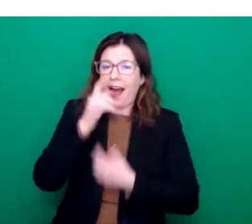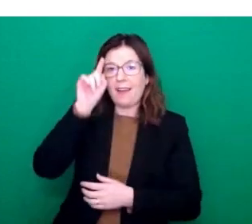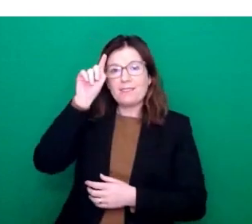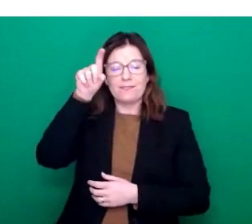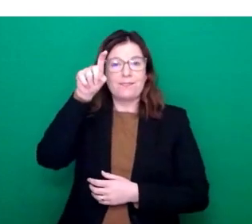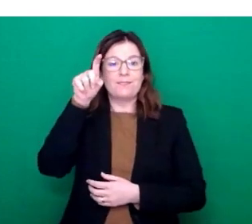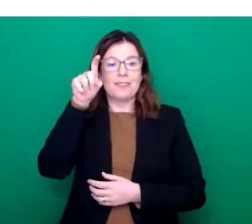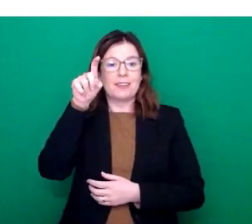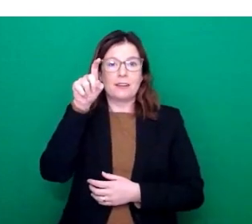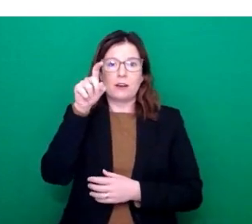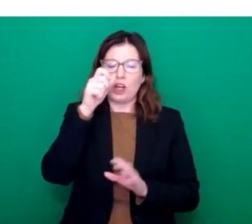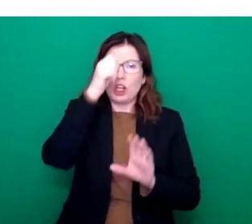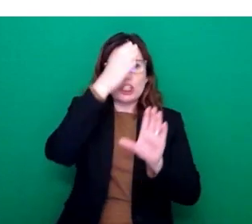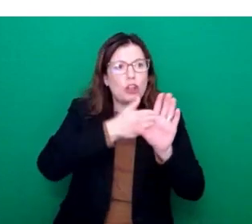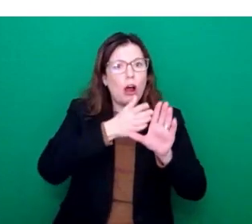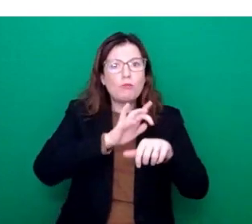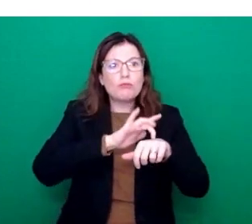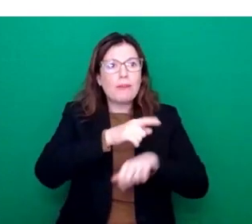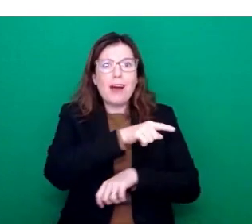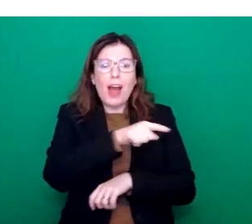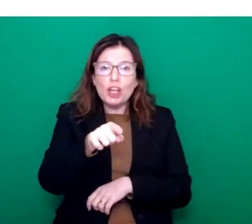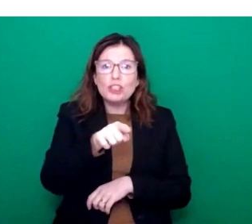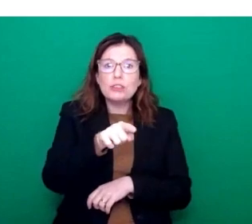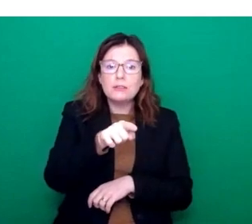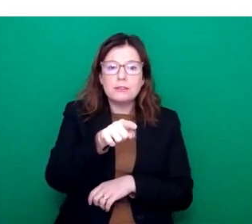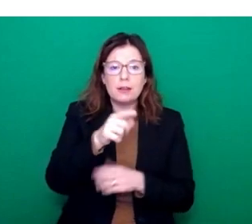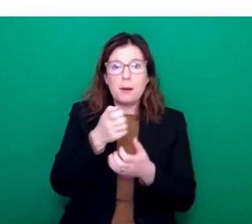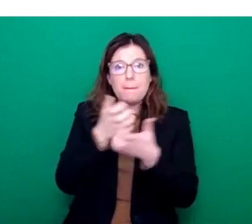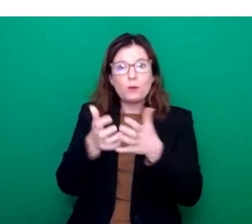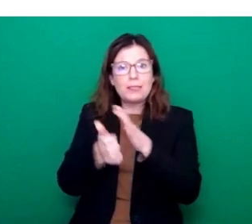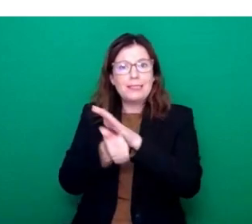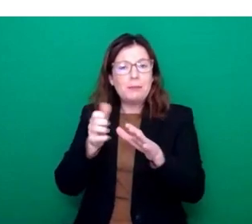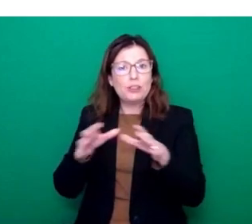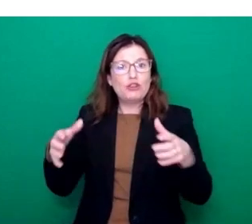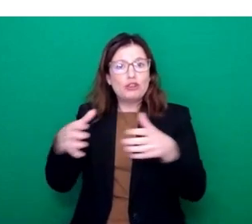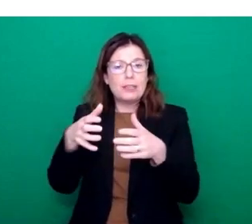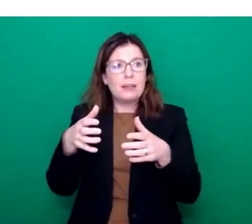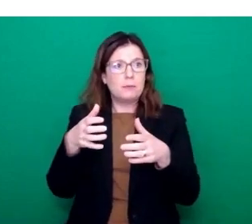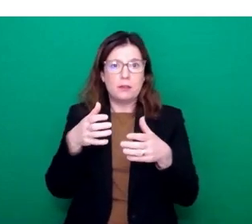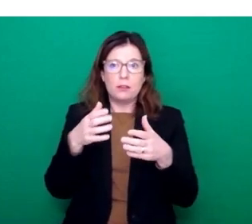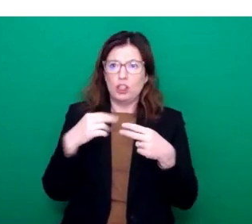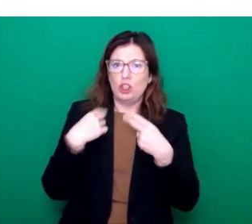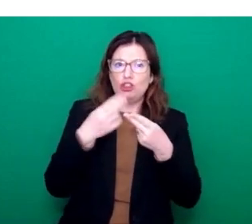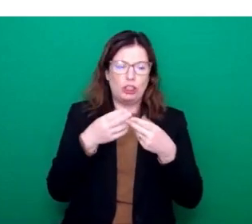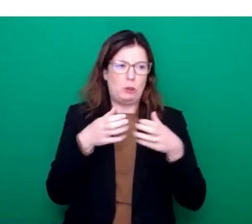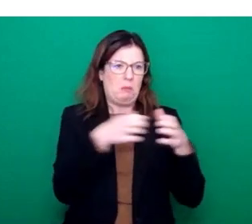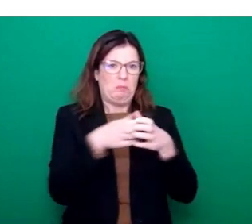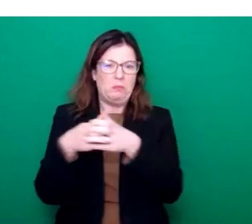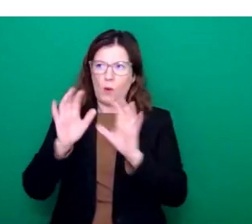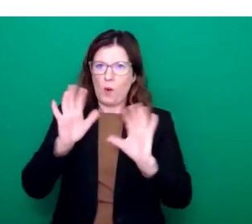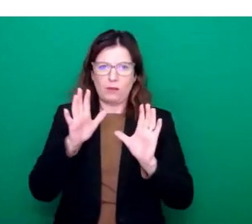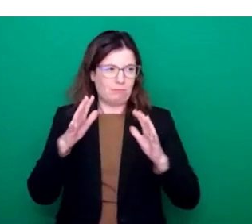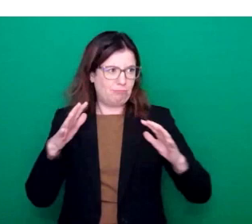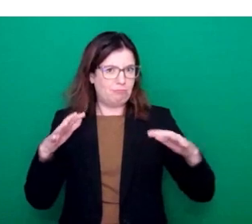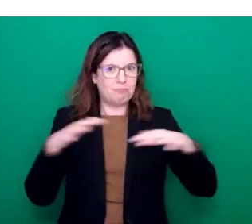those psychological professionals and the multidisciplinary team really pushing to work across those traditional boundaries. Not only